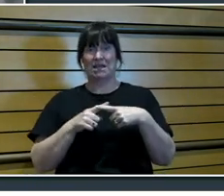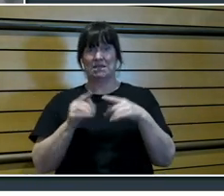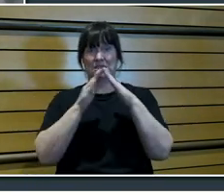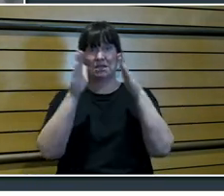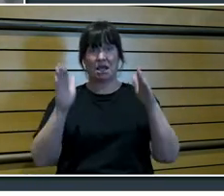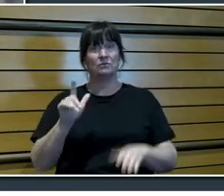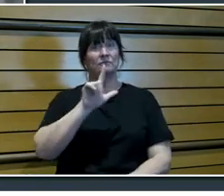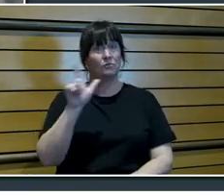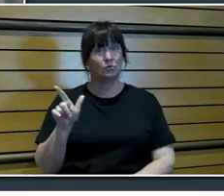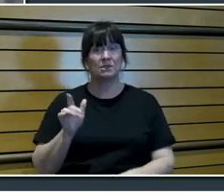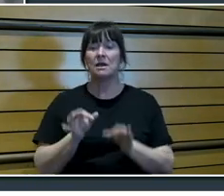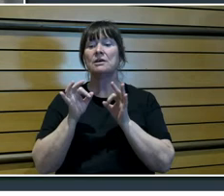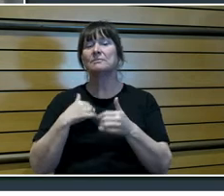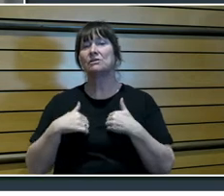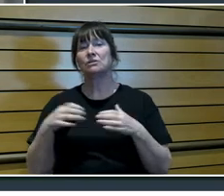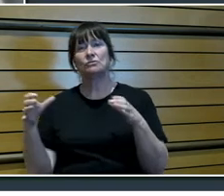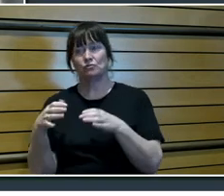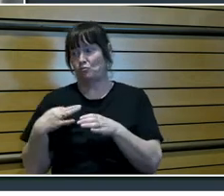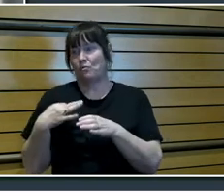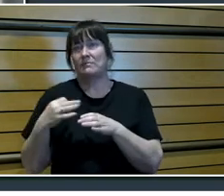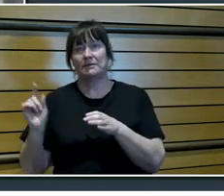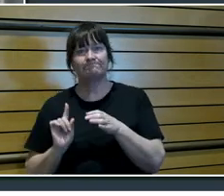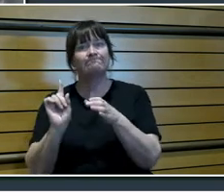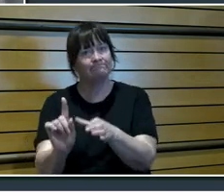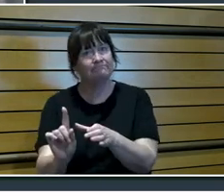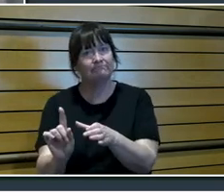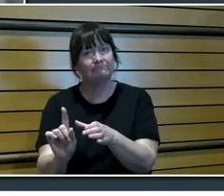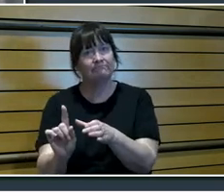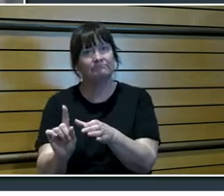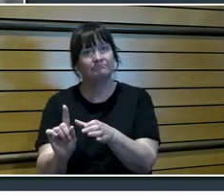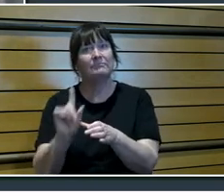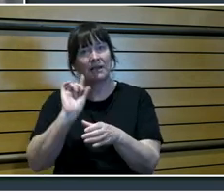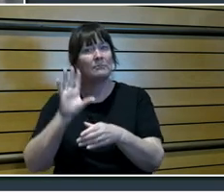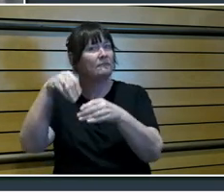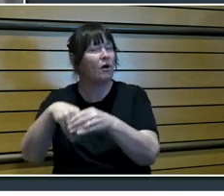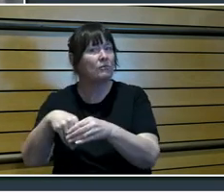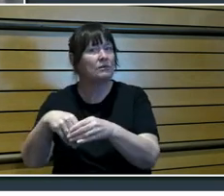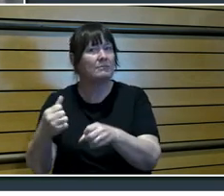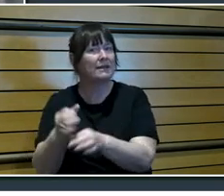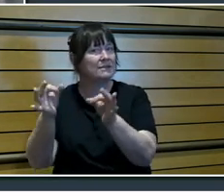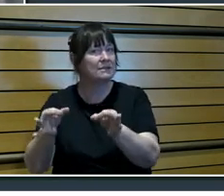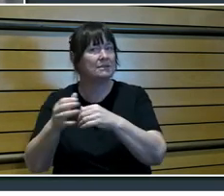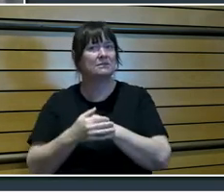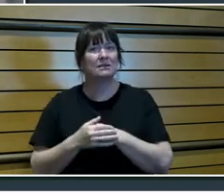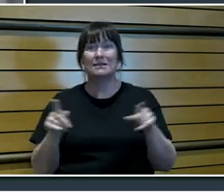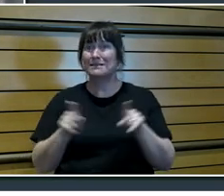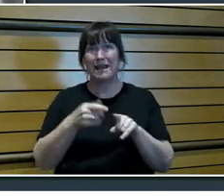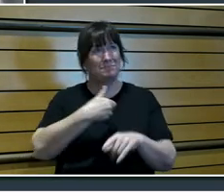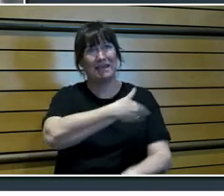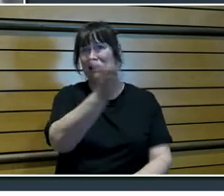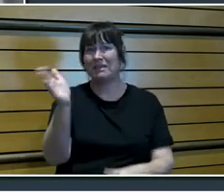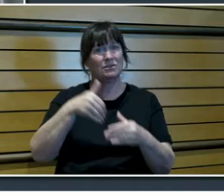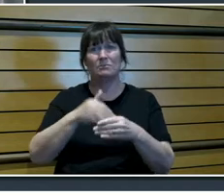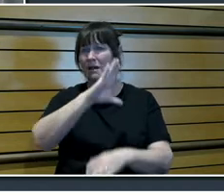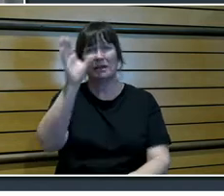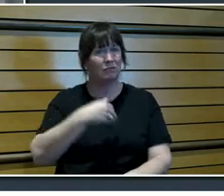special interest groups have strong representation that can determine what laws should happen. The same thing's happened across any other democracy